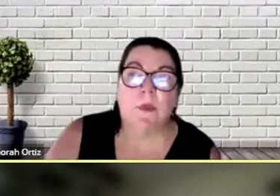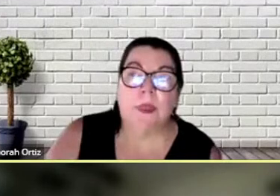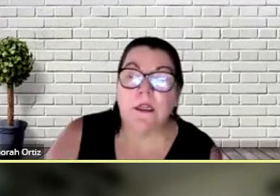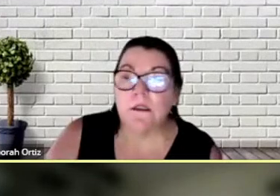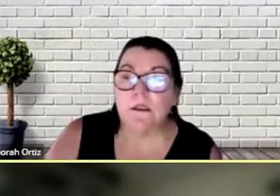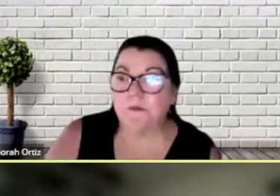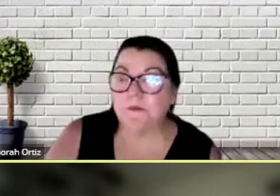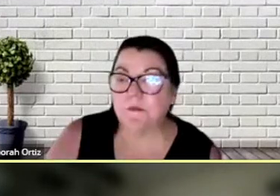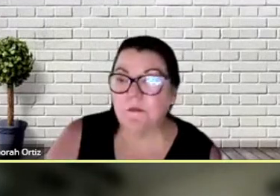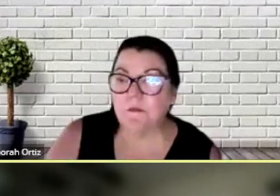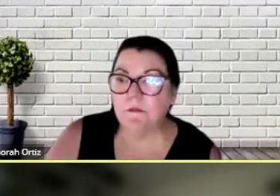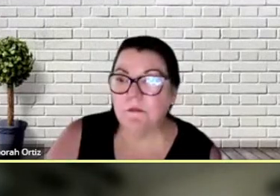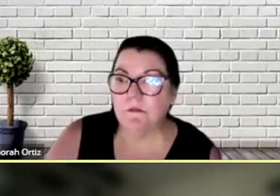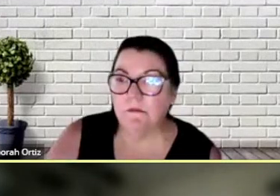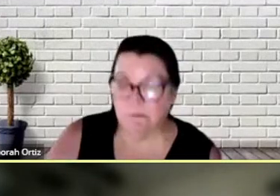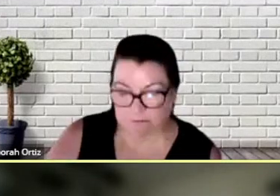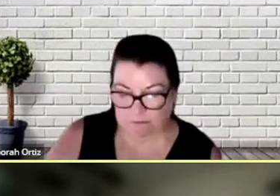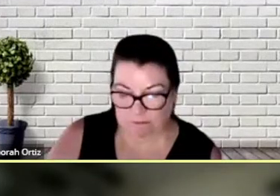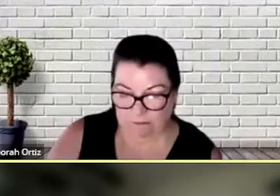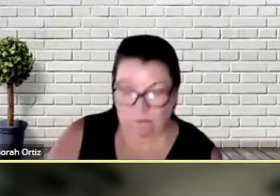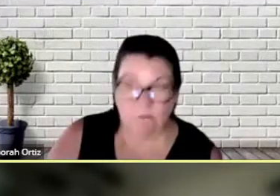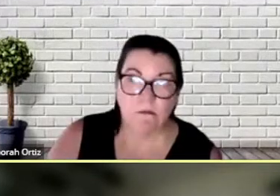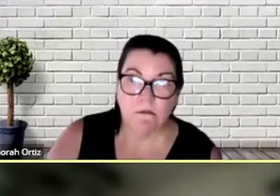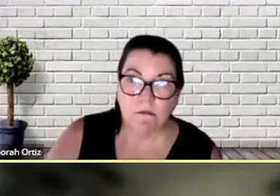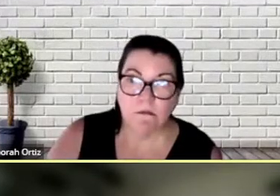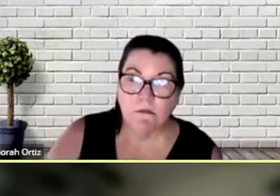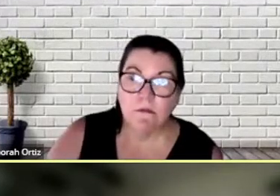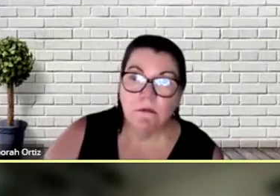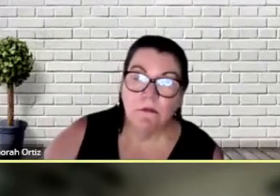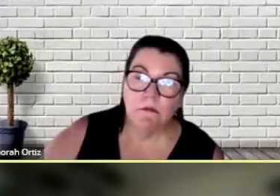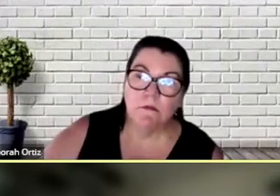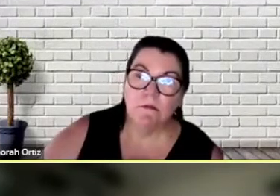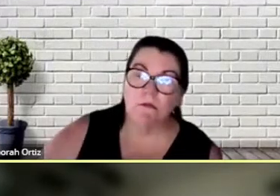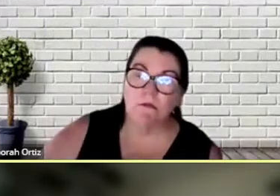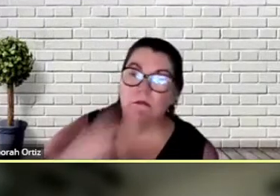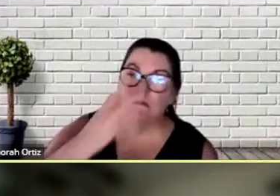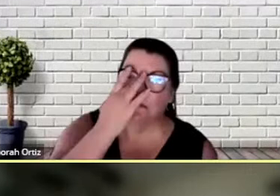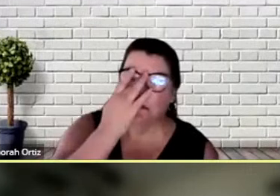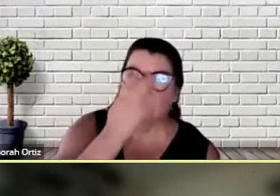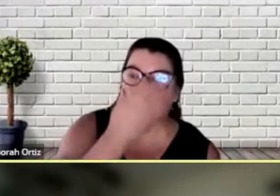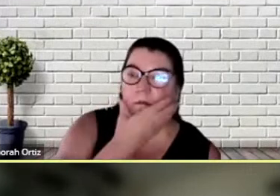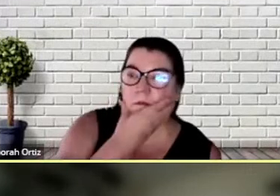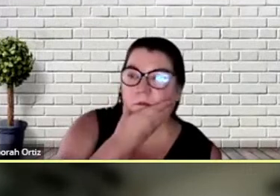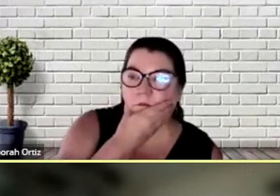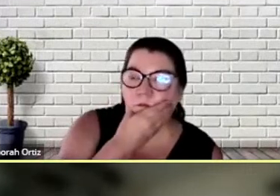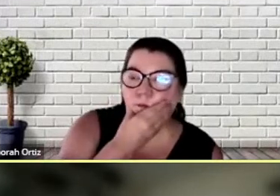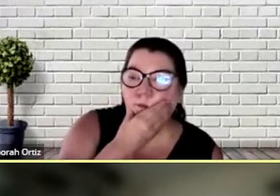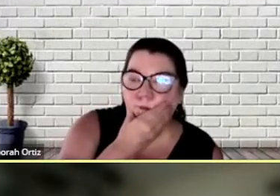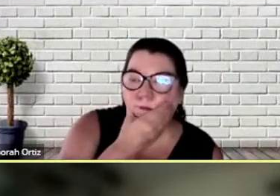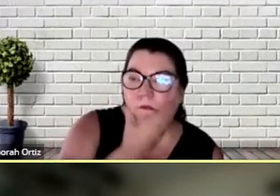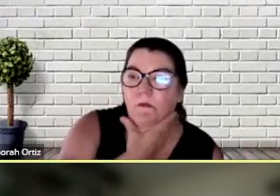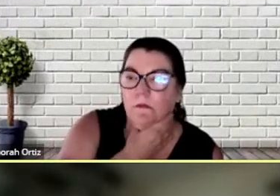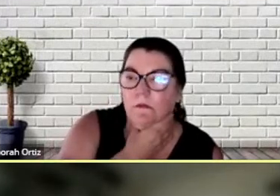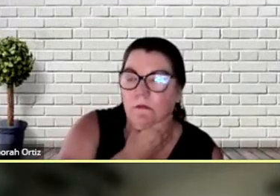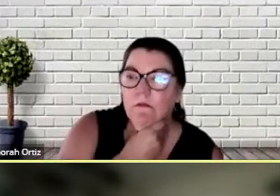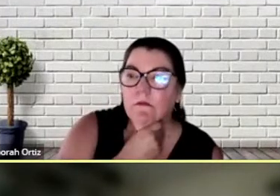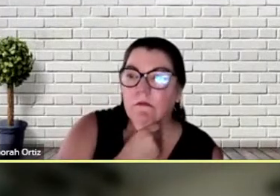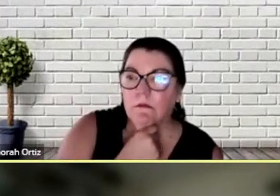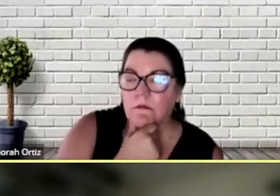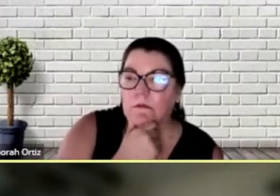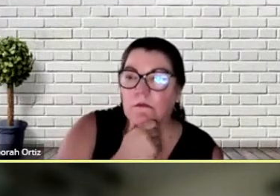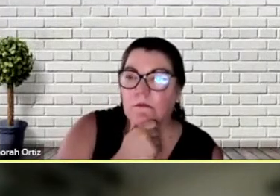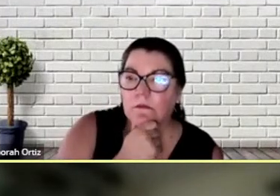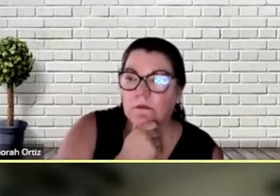then there would be a problem. You got tested 3 days ago, and if it's every week you got tested, you show